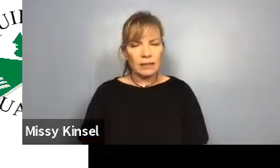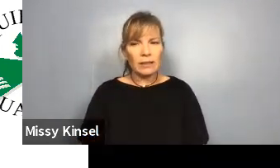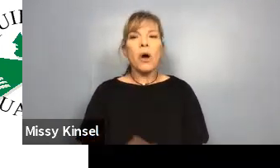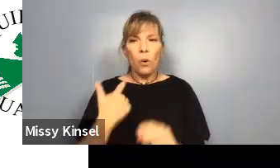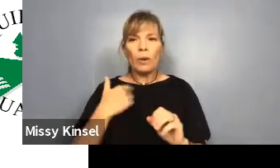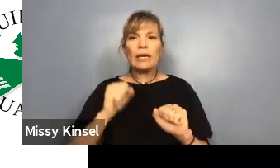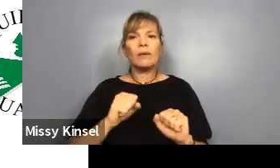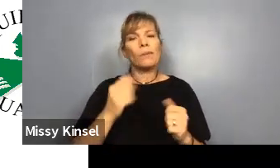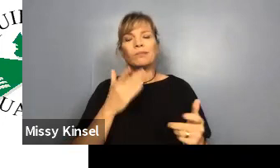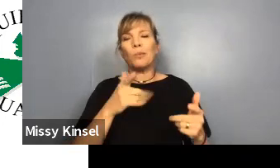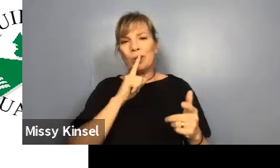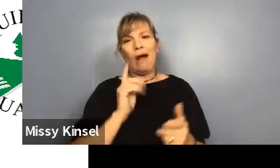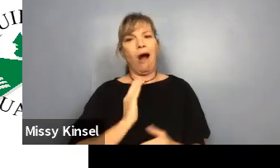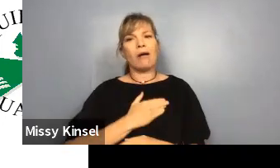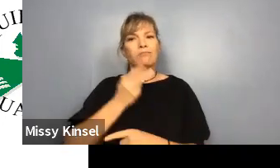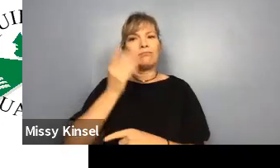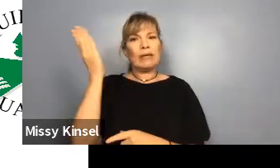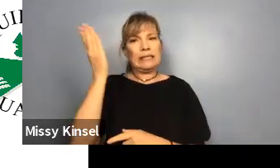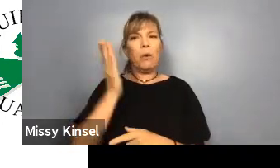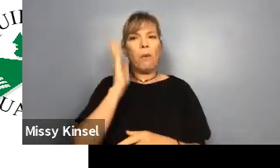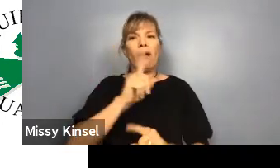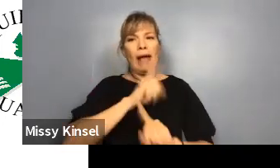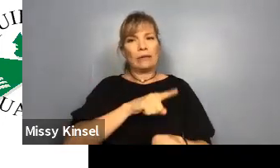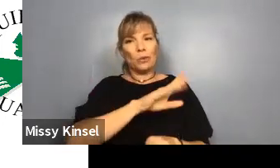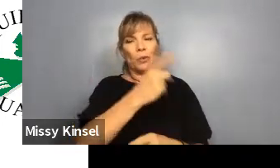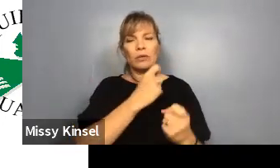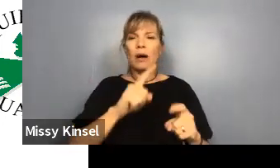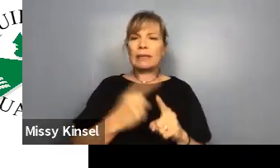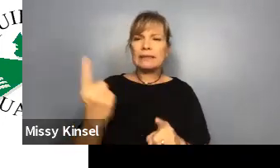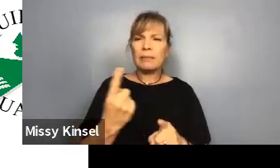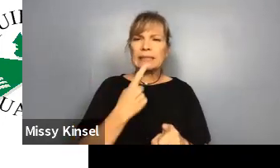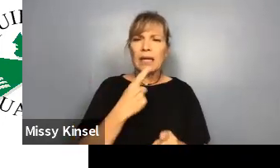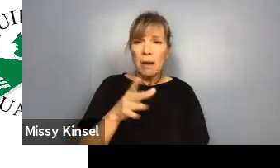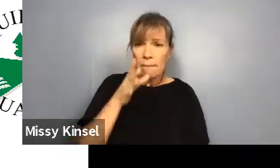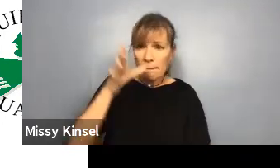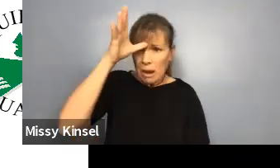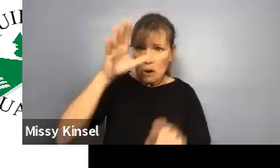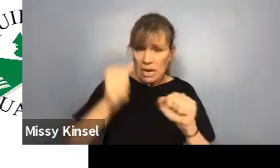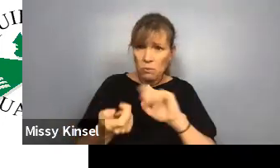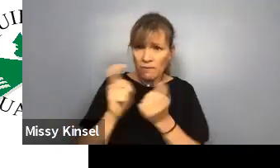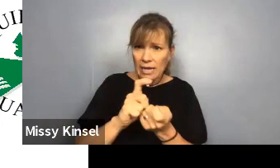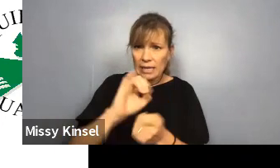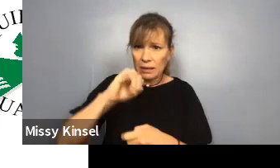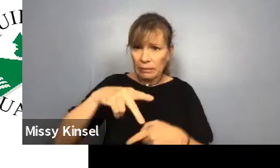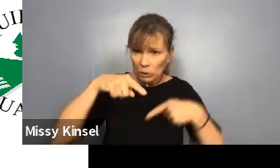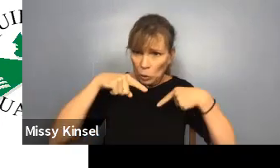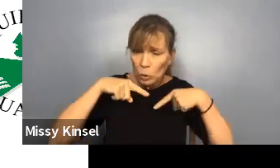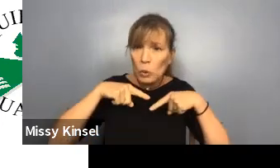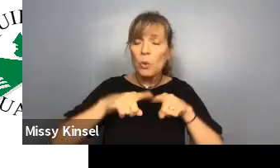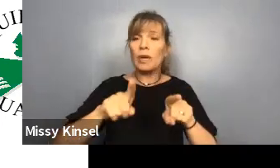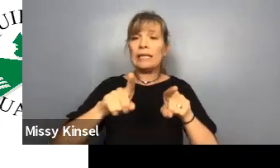answer throughout the presentation, but we got a question: is a parent able to revise an IEP during